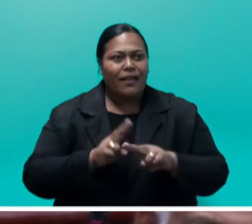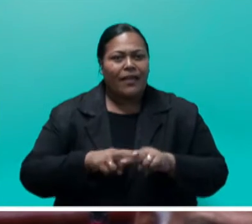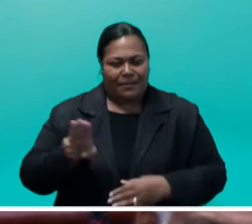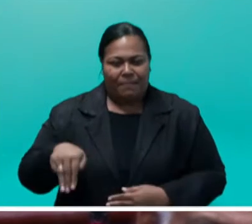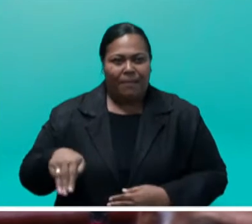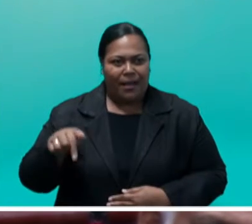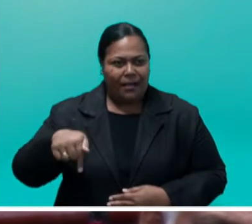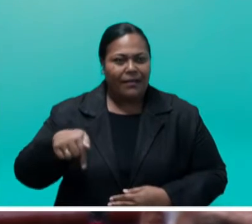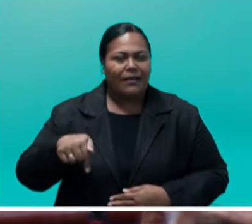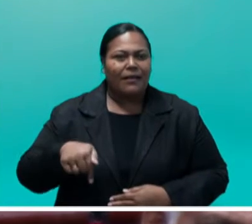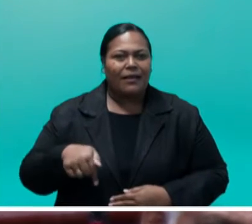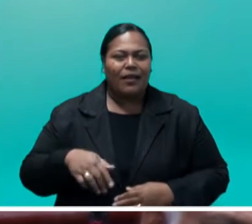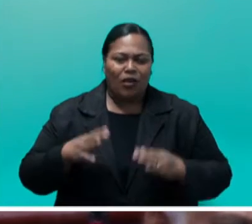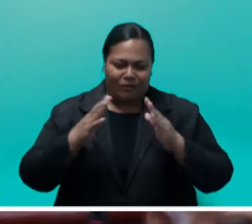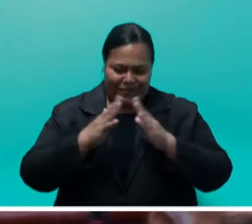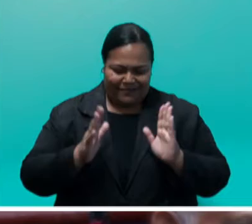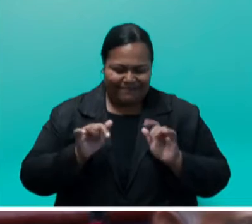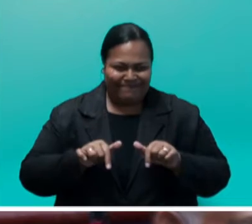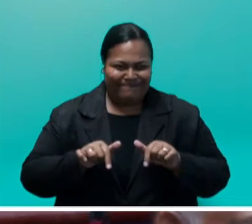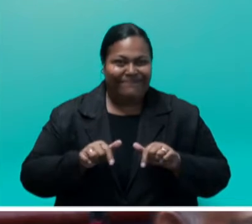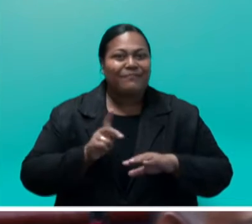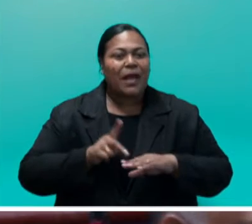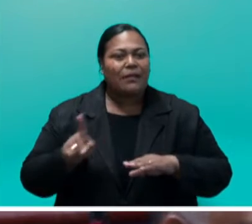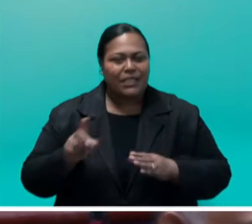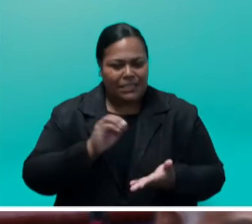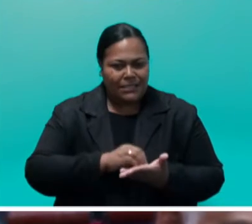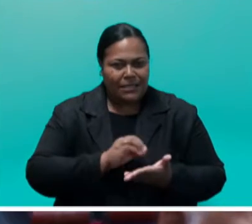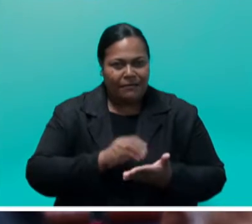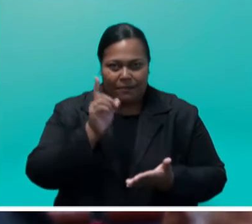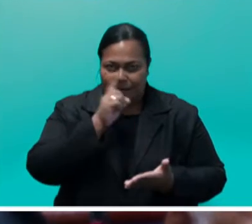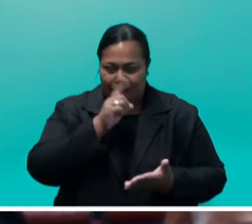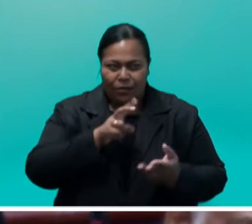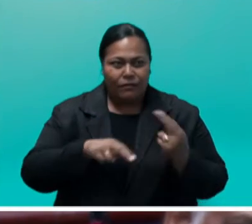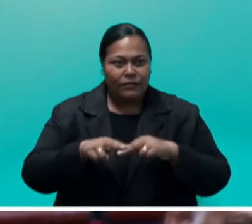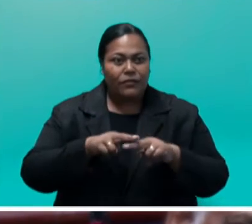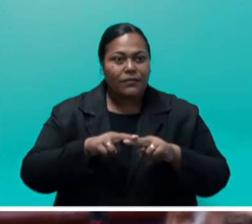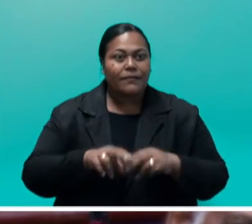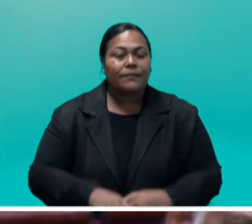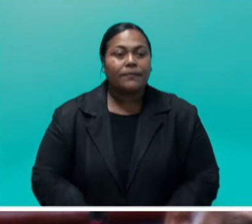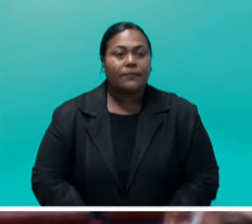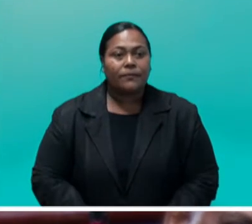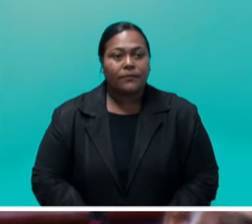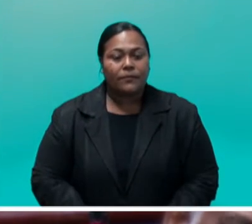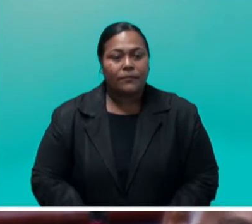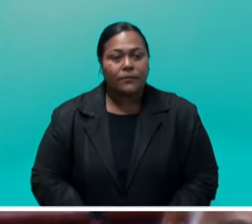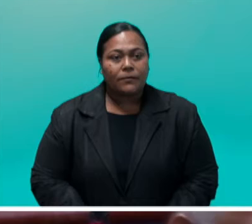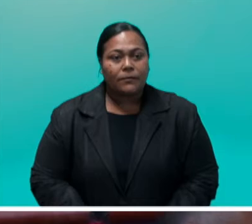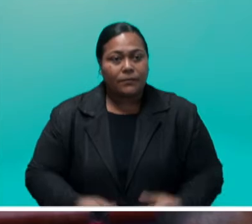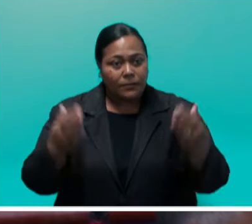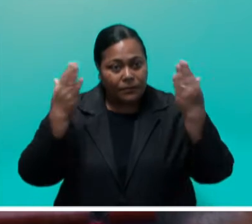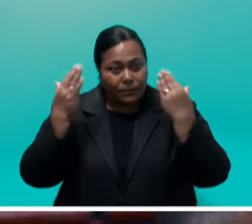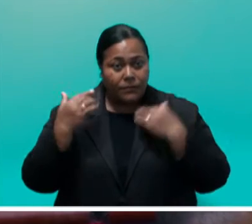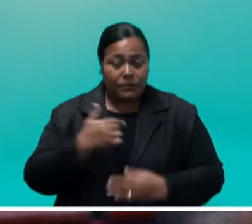member of his august house and serve the people of Fiji. Mr. Speaker, sir, I